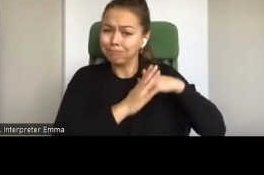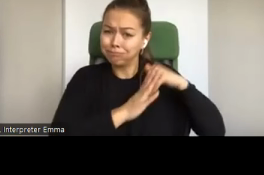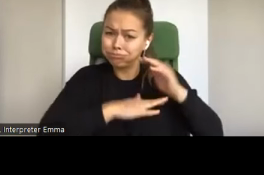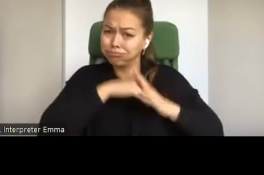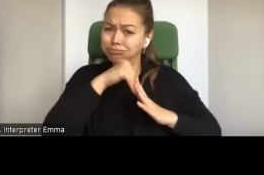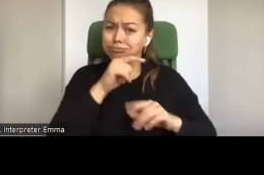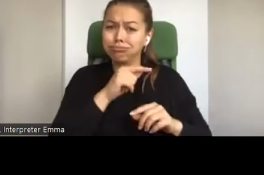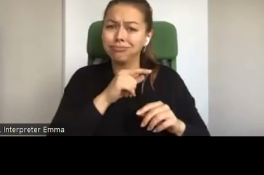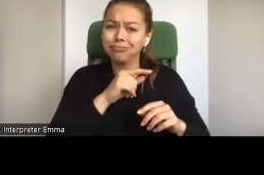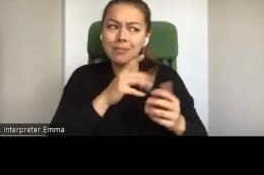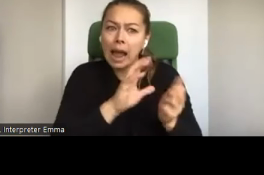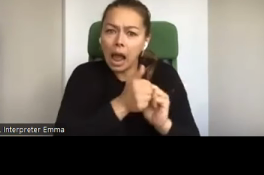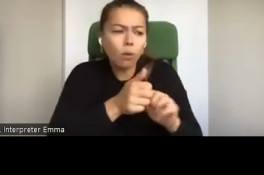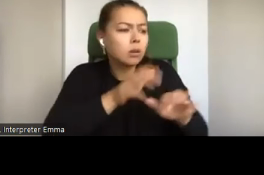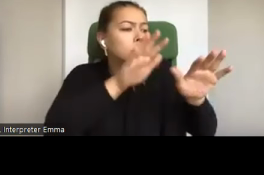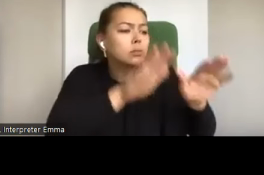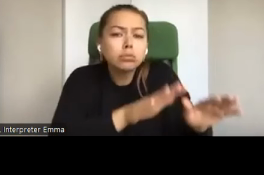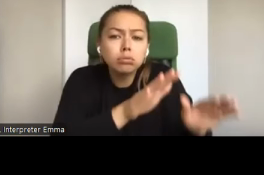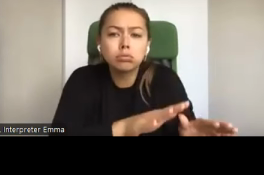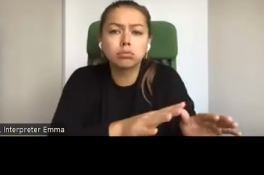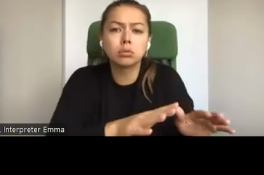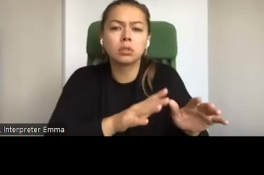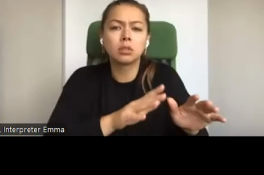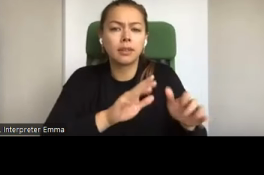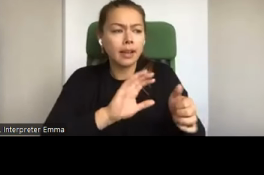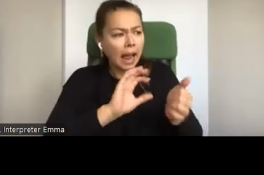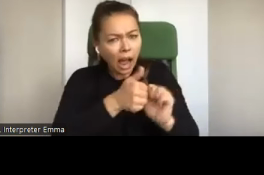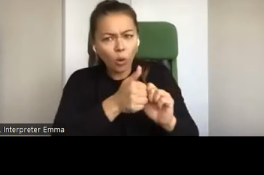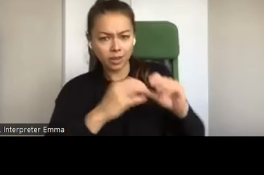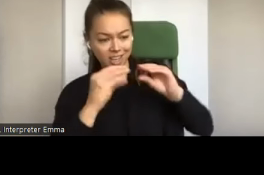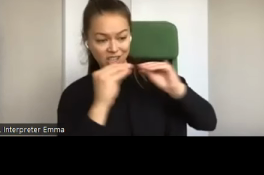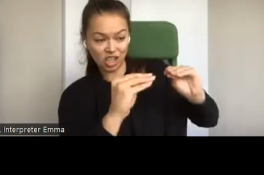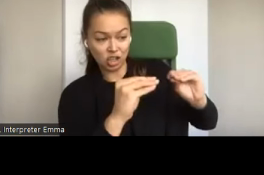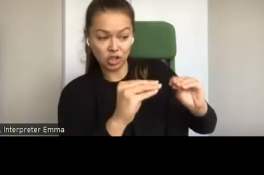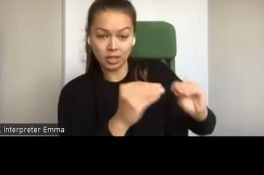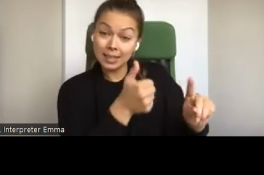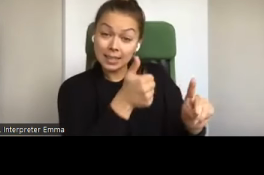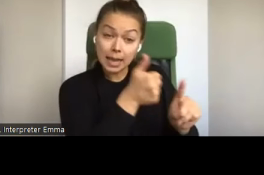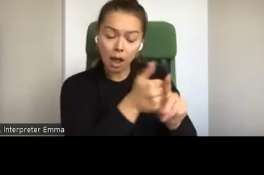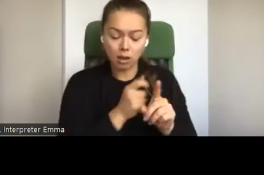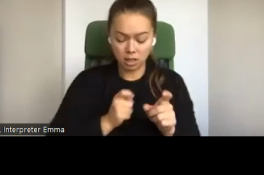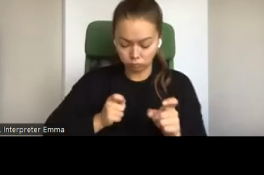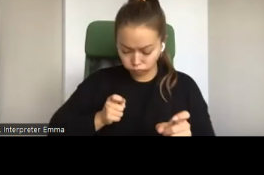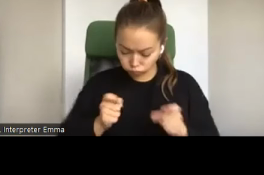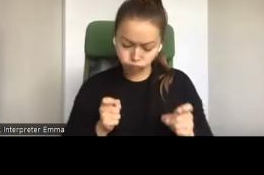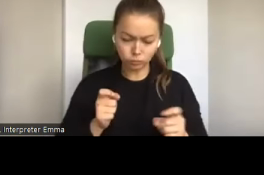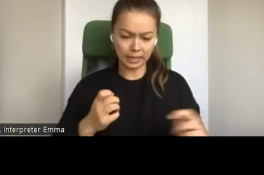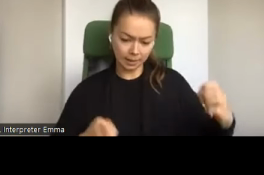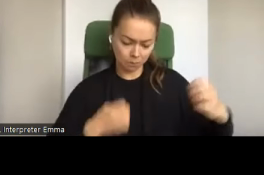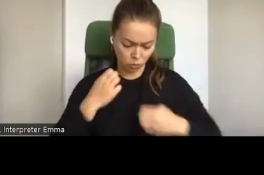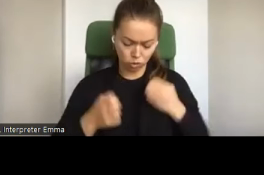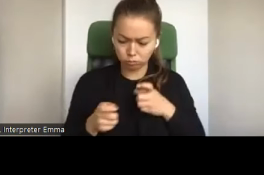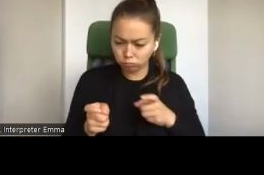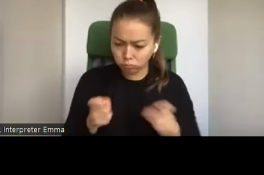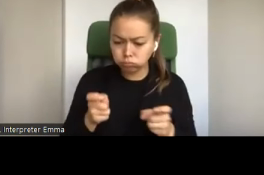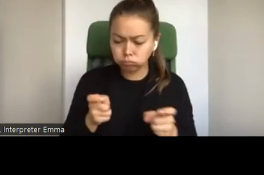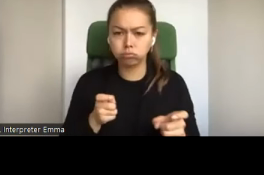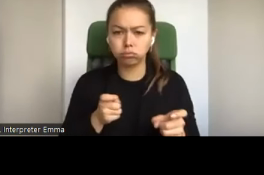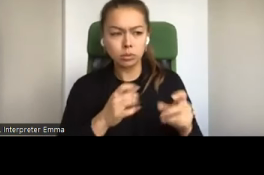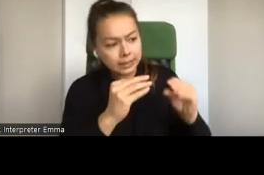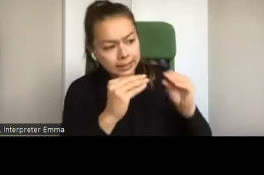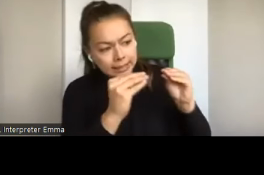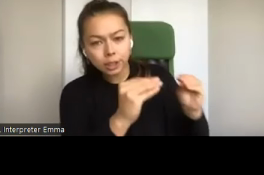down? How can we help him to use his own professional resources to manage his emotions and to work and to collaborate with